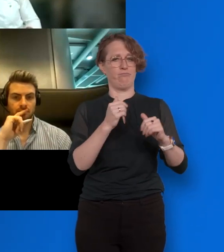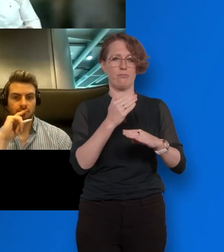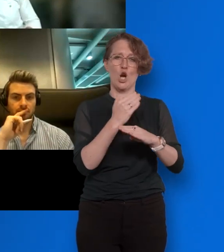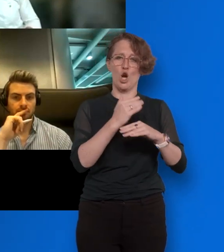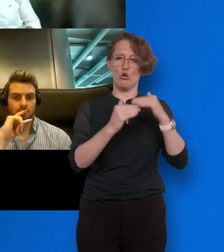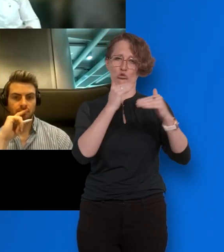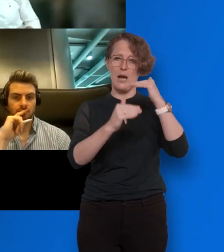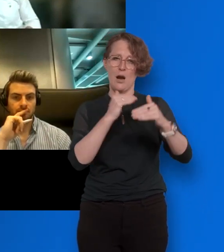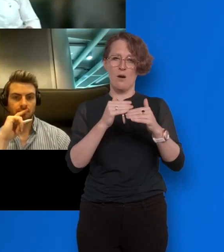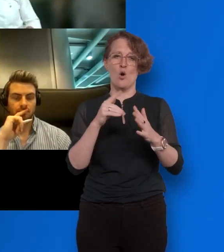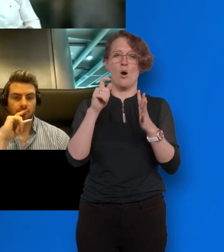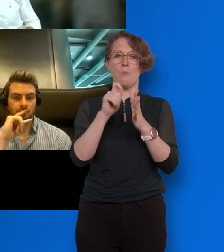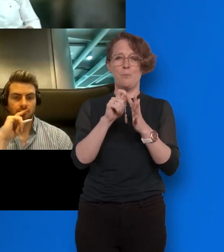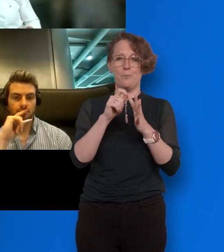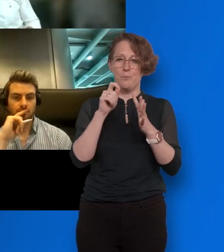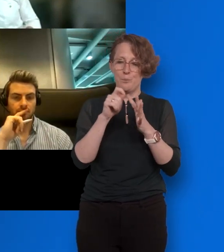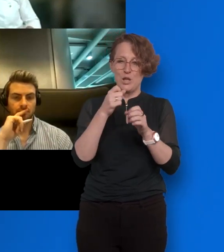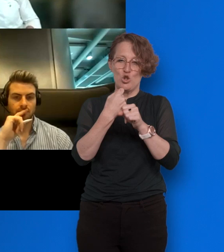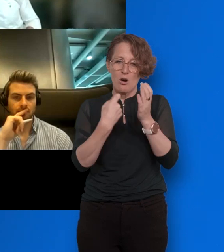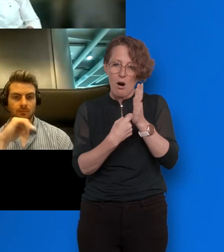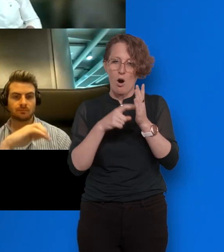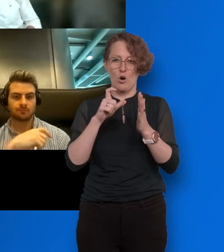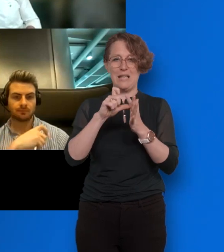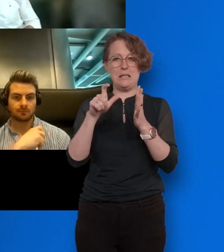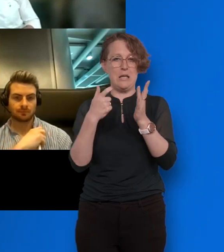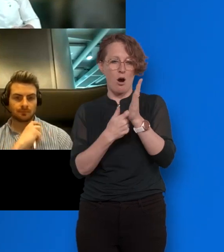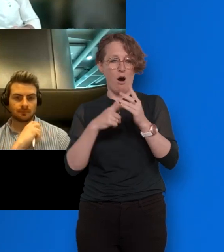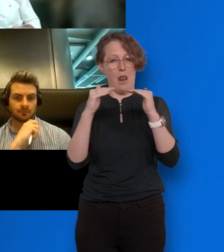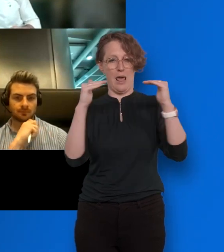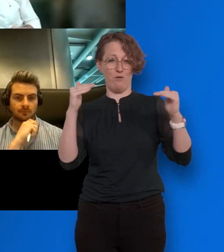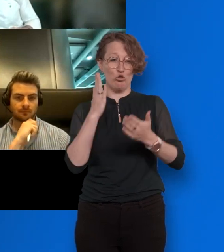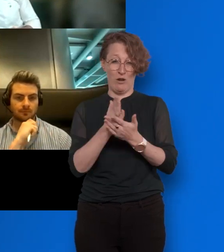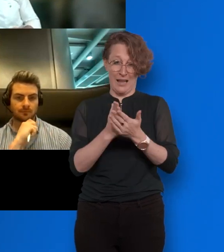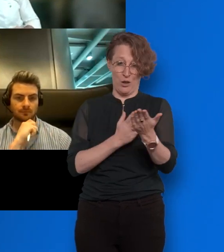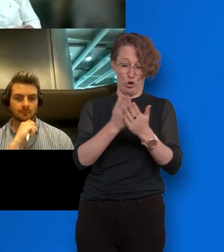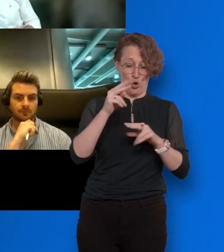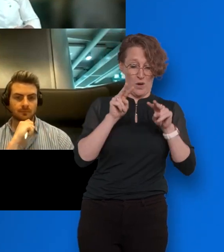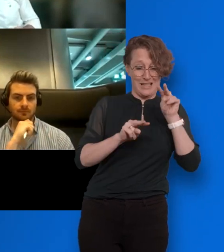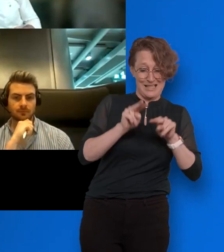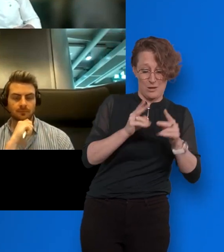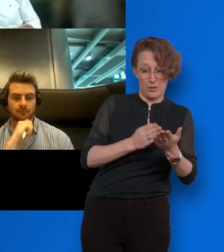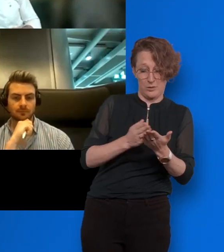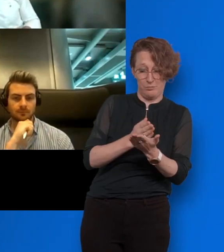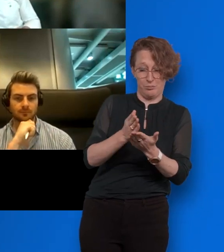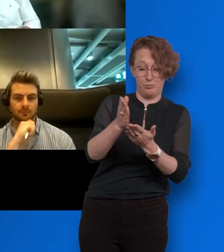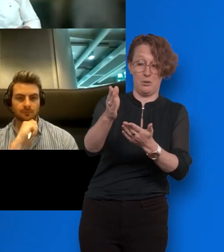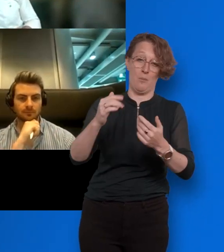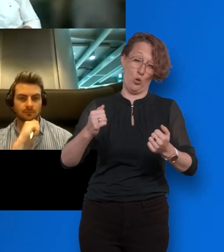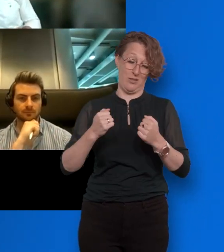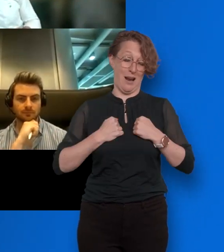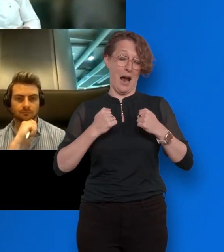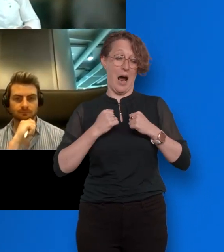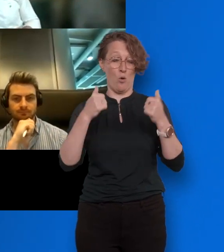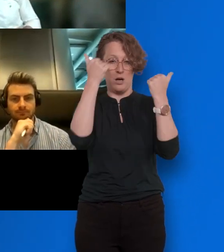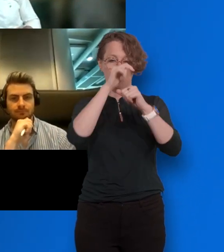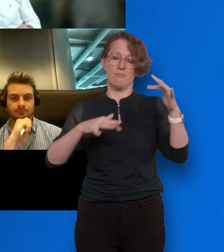or ECR level. Reliance on peer assessment essentially runs our research ecosystem, peer review